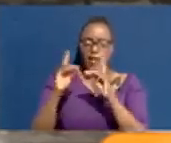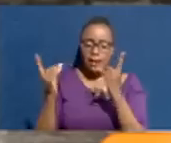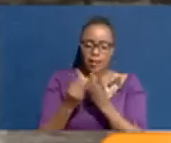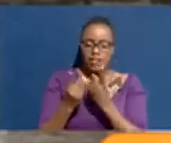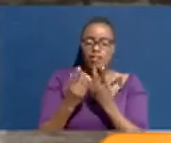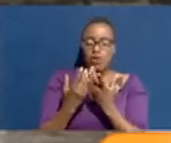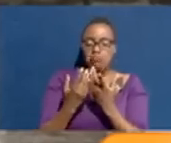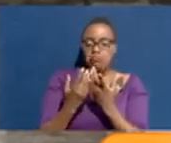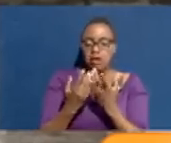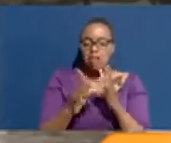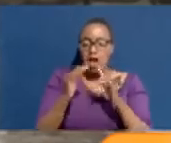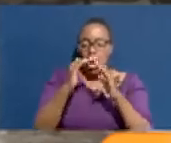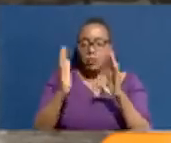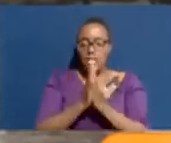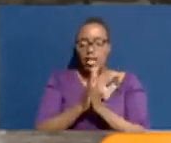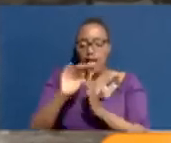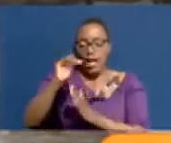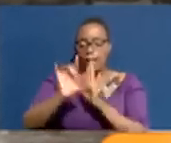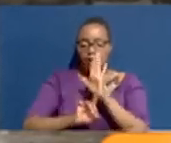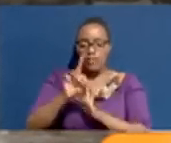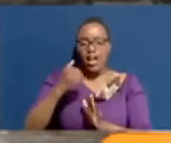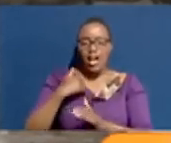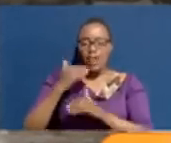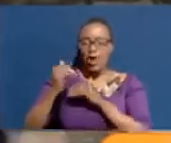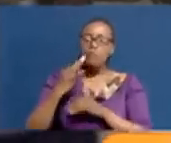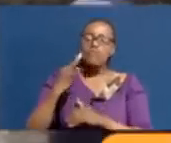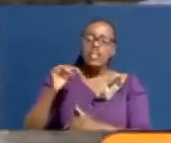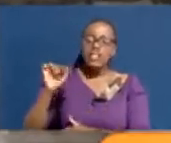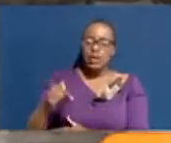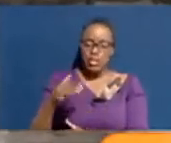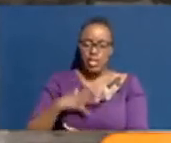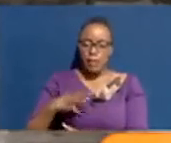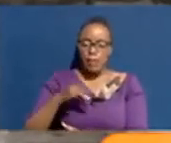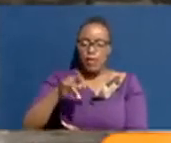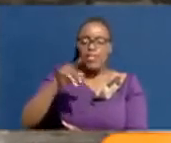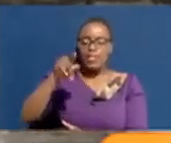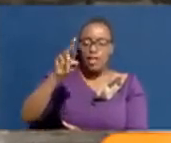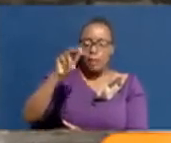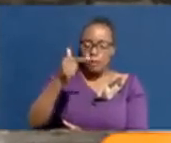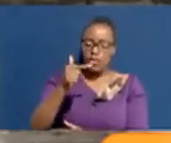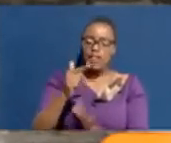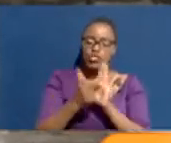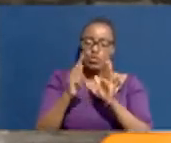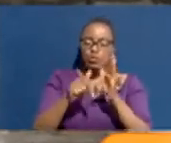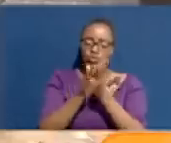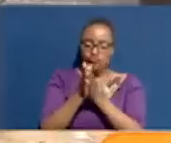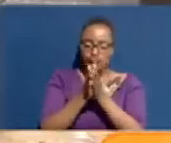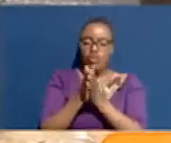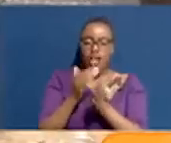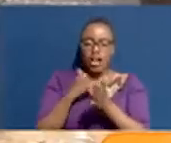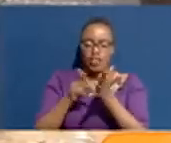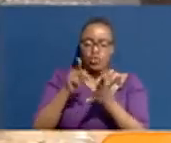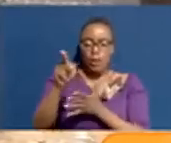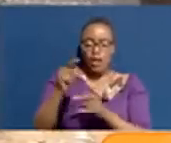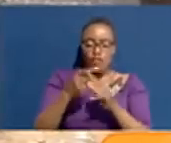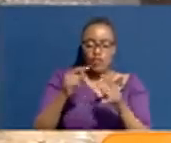Development. Ile tayari kuna watu karibu 300,000. Wao pia ile portal ya Boma Yangu wameonesha interest ya kutaka kununua.